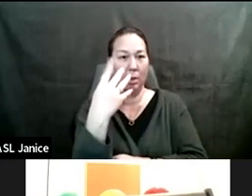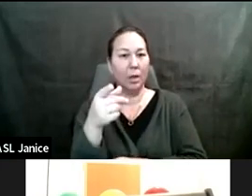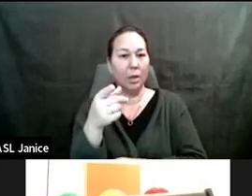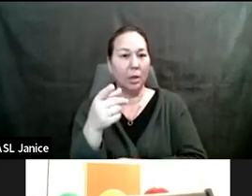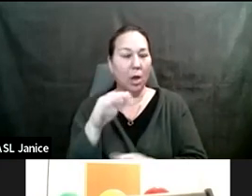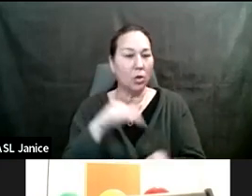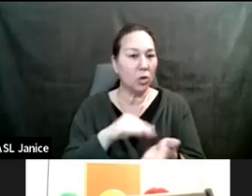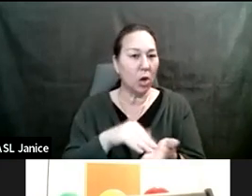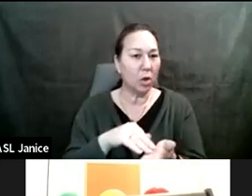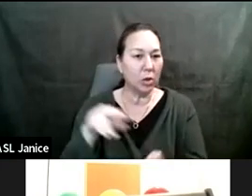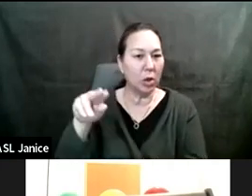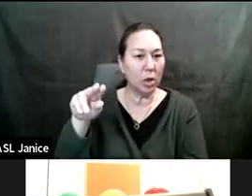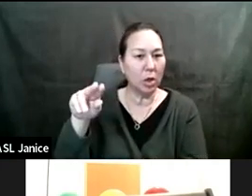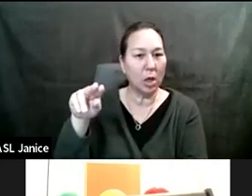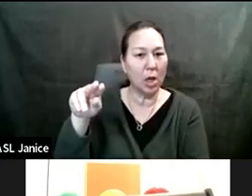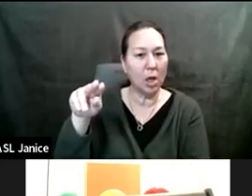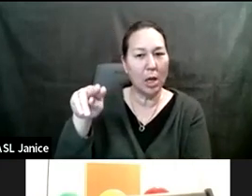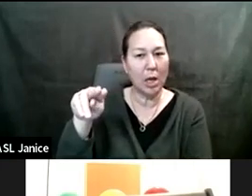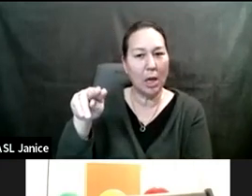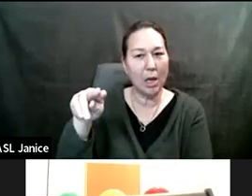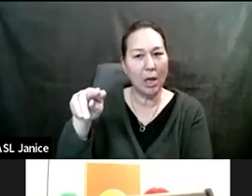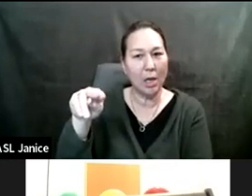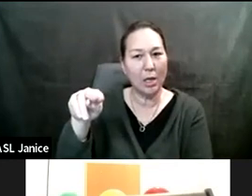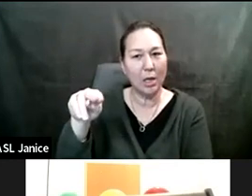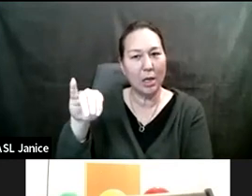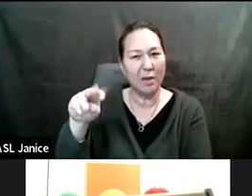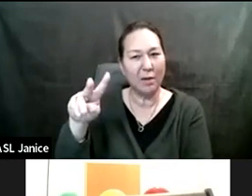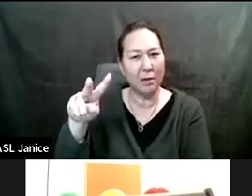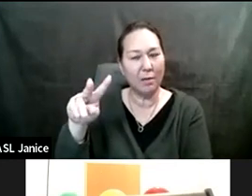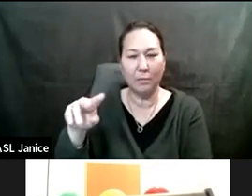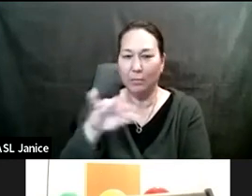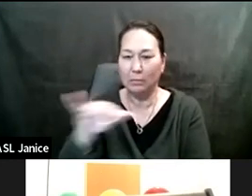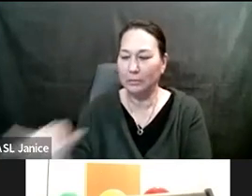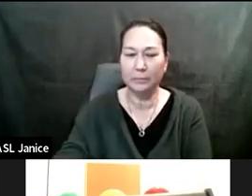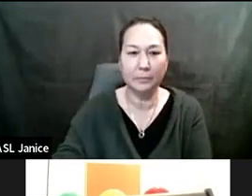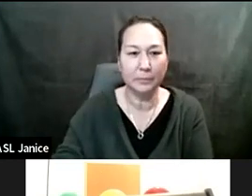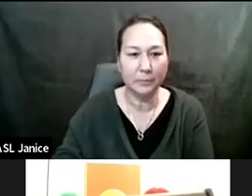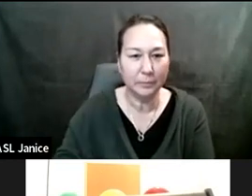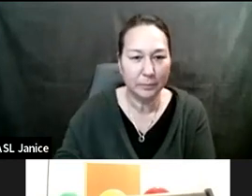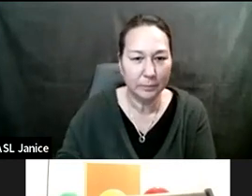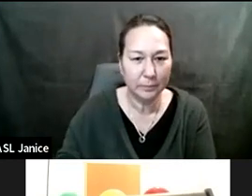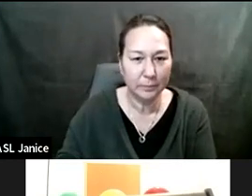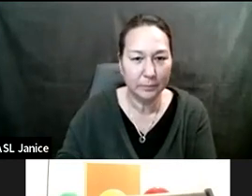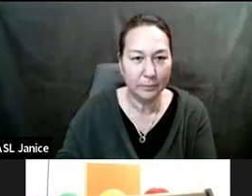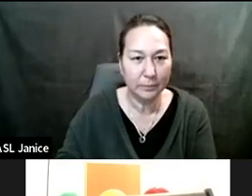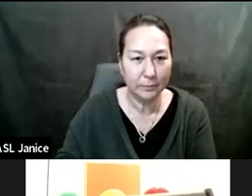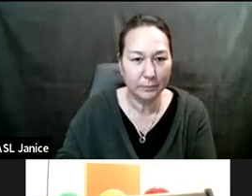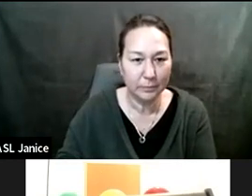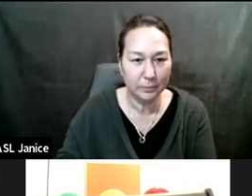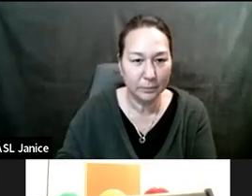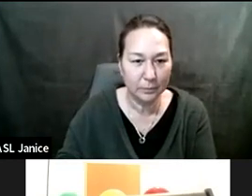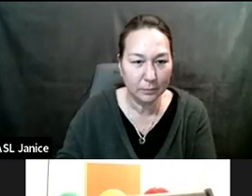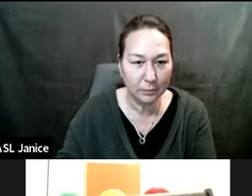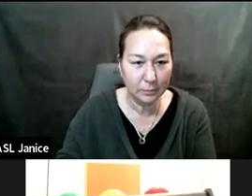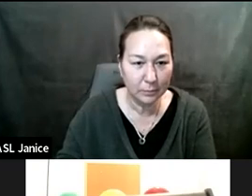don't know if you want to um just be able to clarify for our multilingual Learners um how specifically